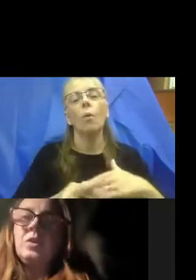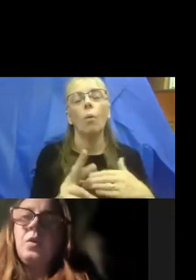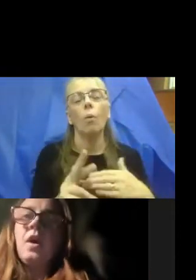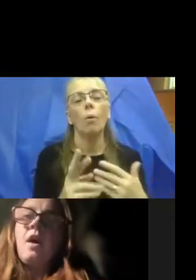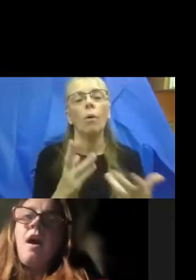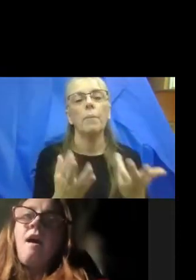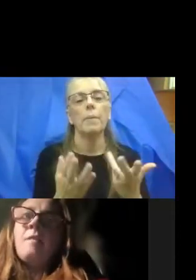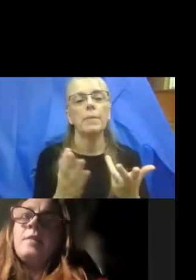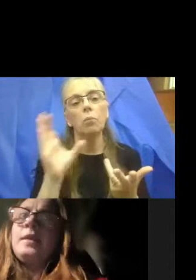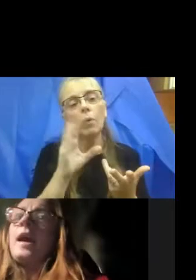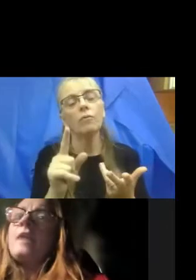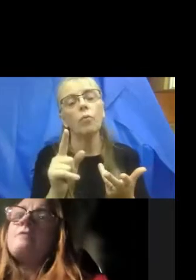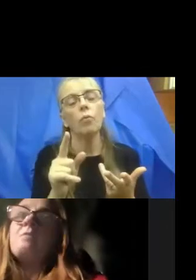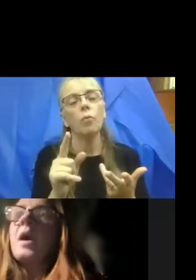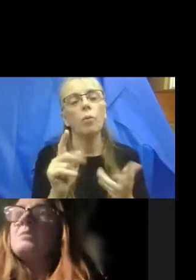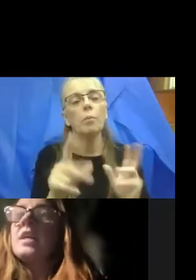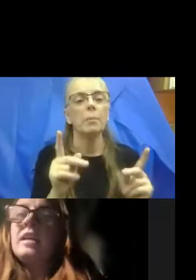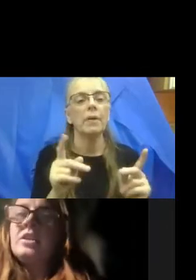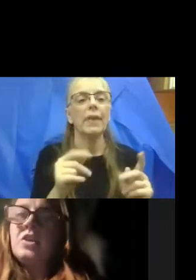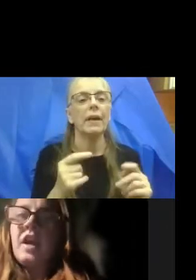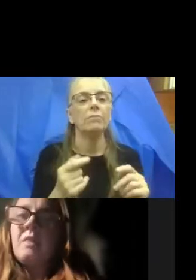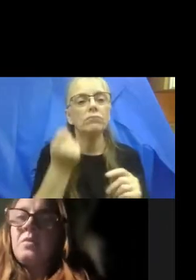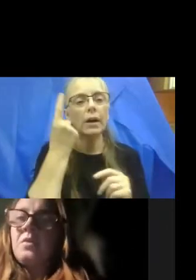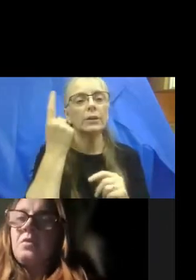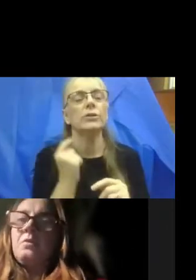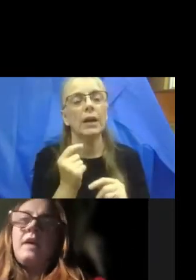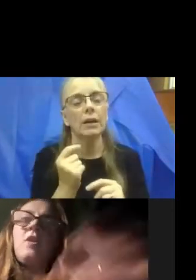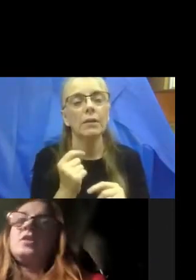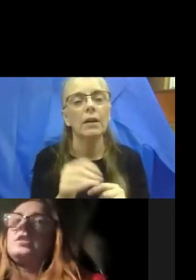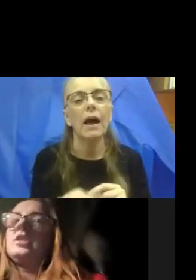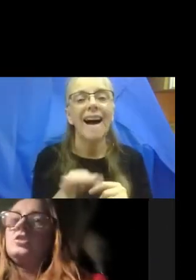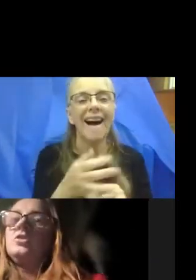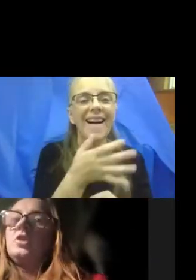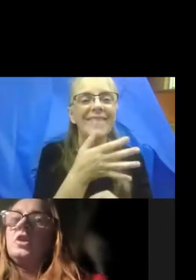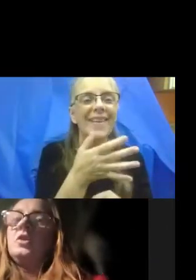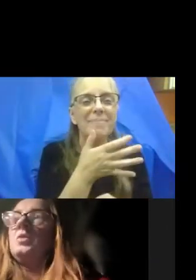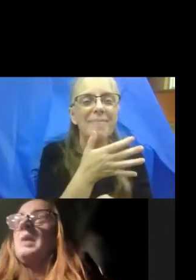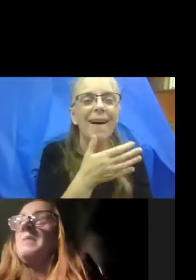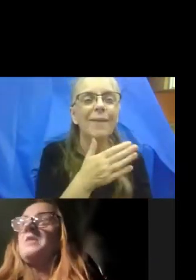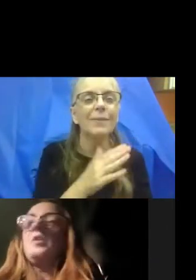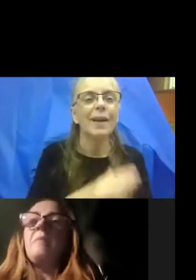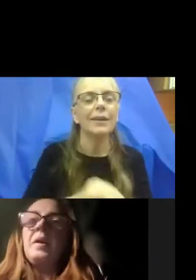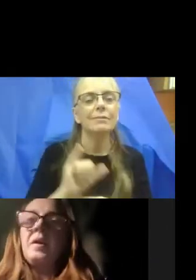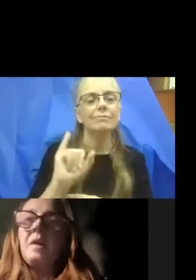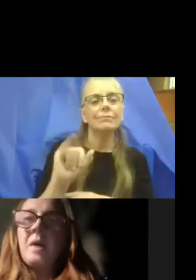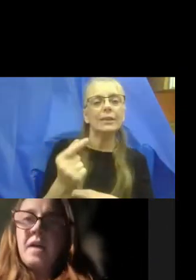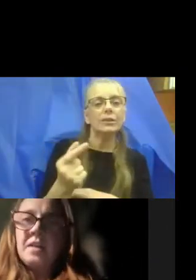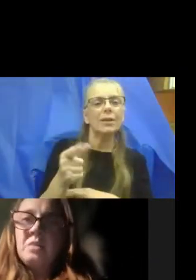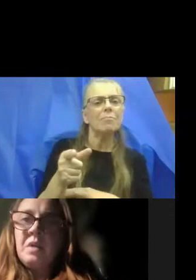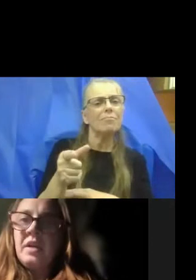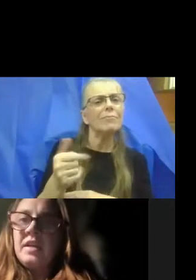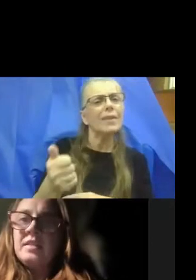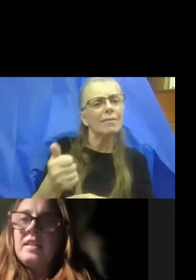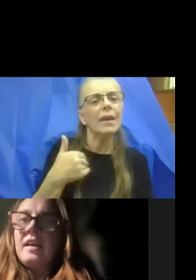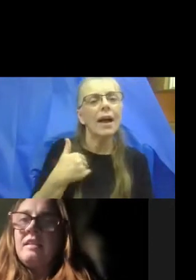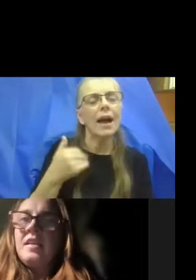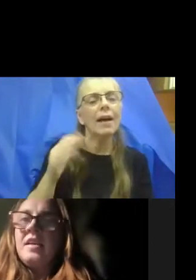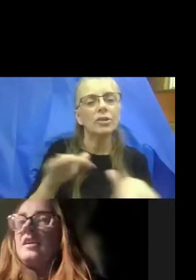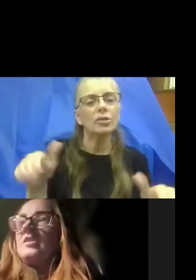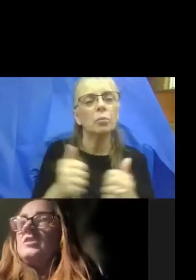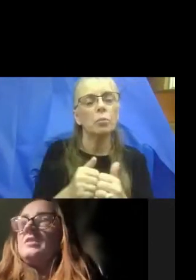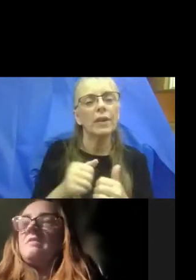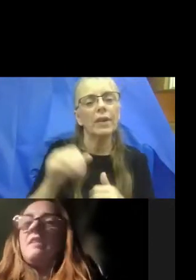to. I mean, I found moms on Instagram who have autistic children who made me feel better about my experience.